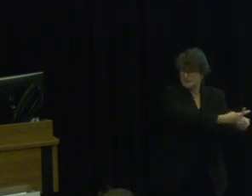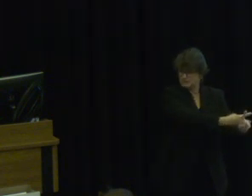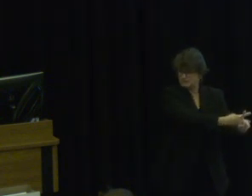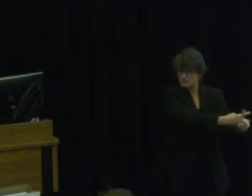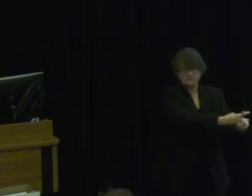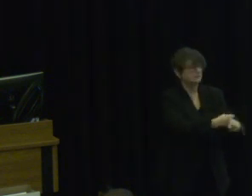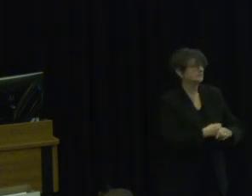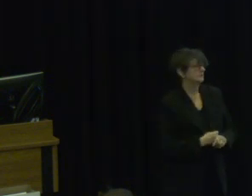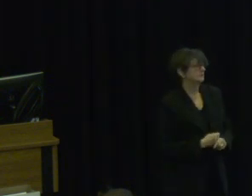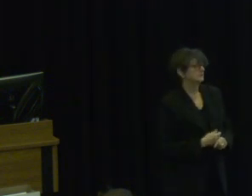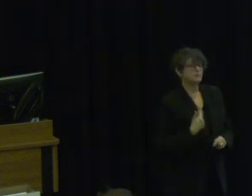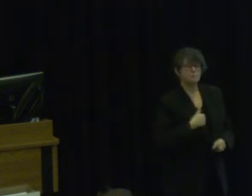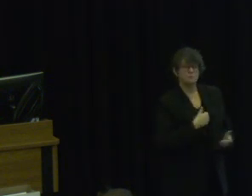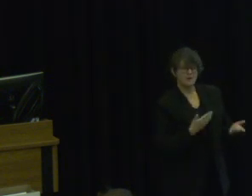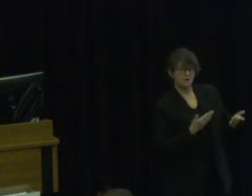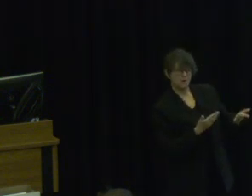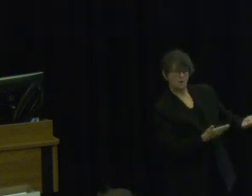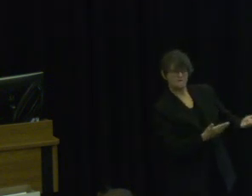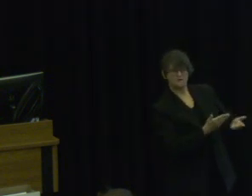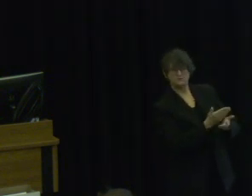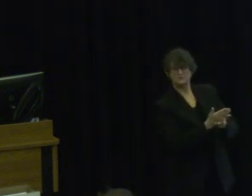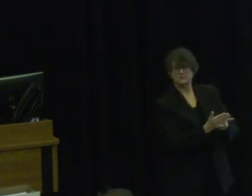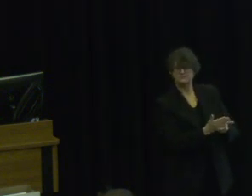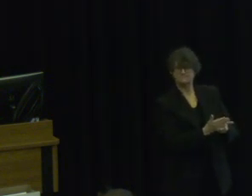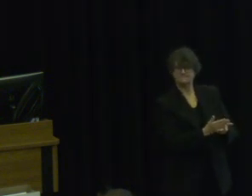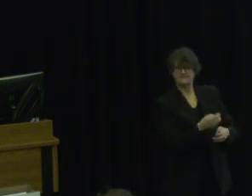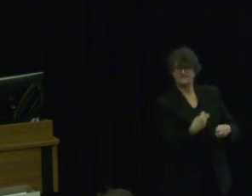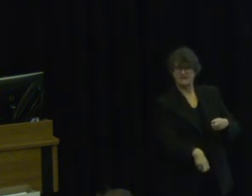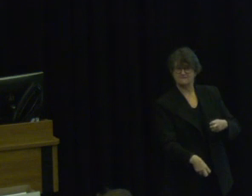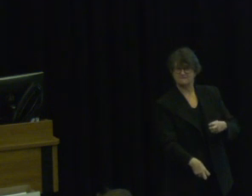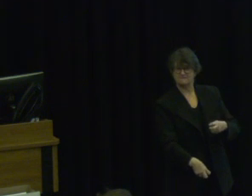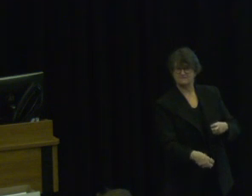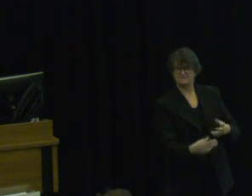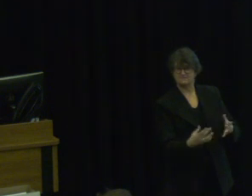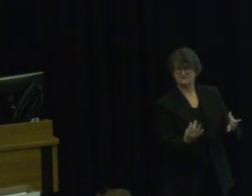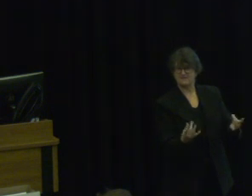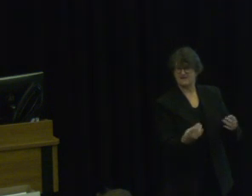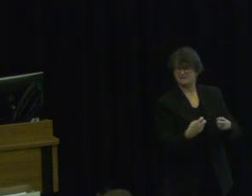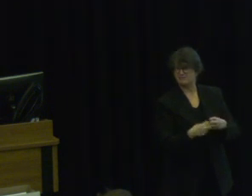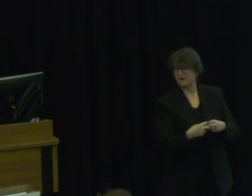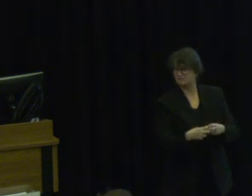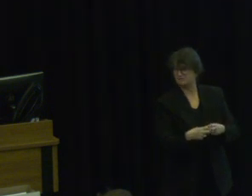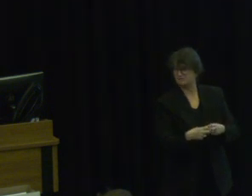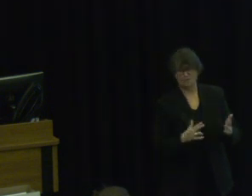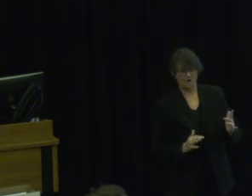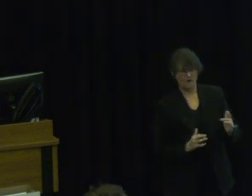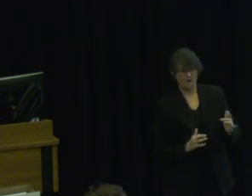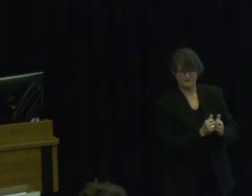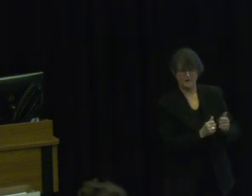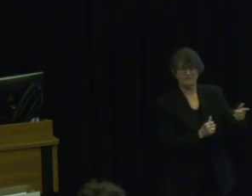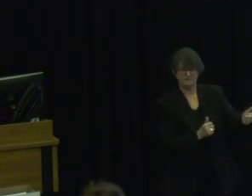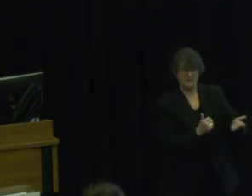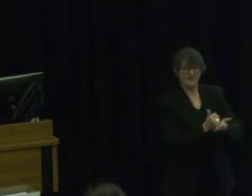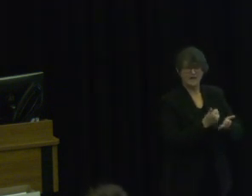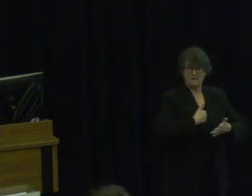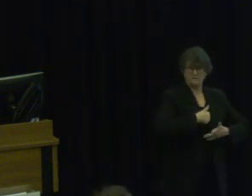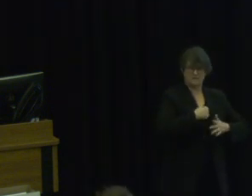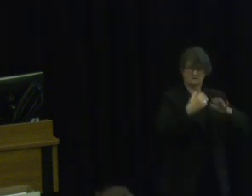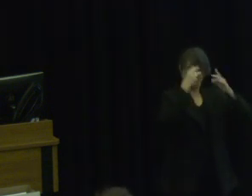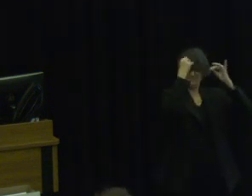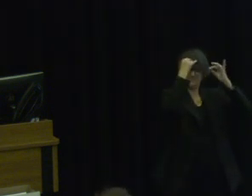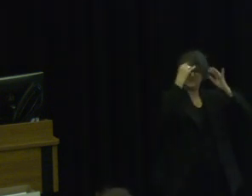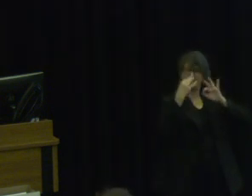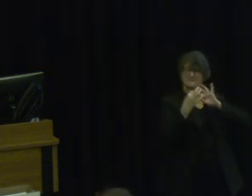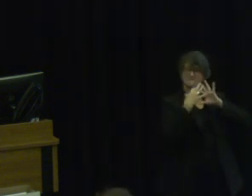know, we offer them some thorny problems or some updates, and then they help us kind of work through those. So with that, I